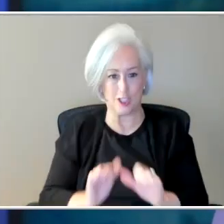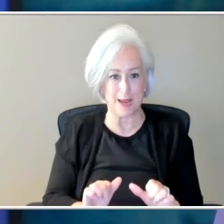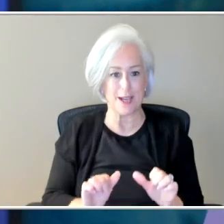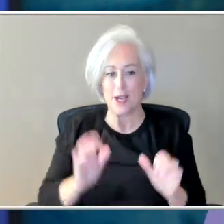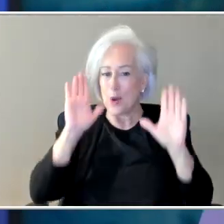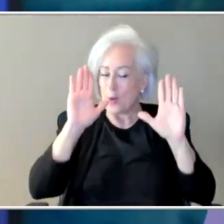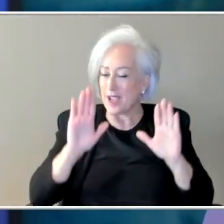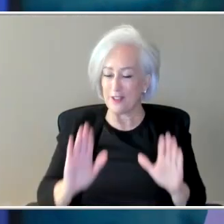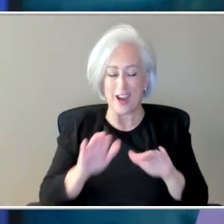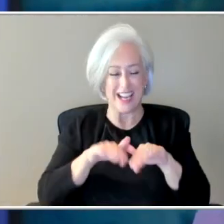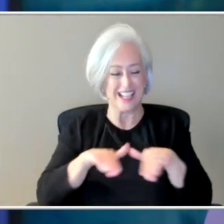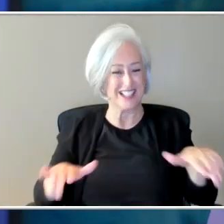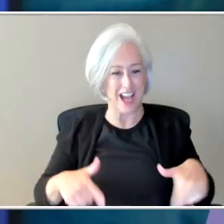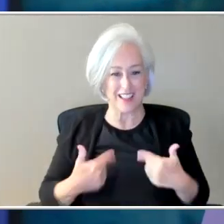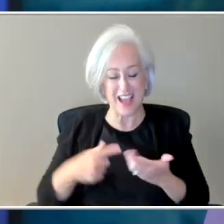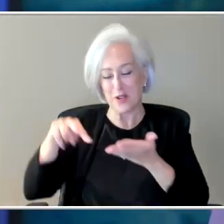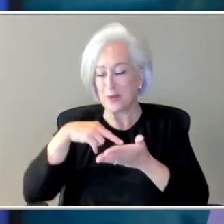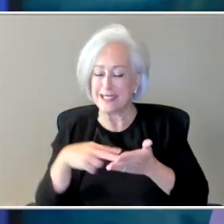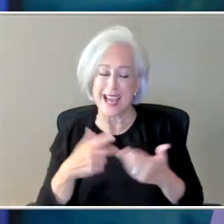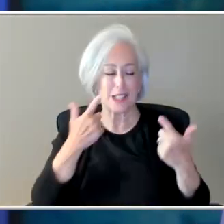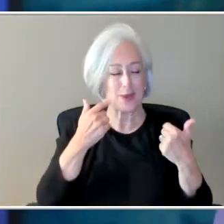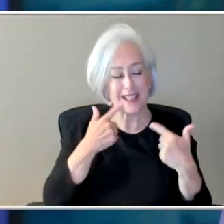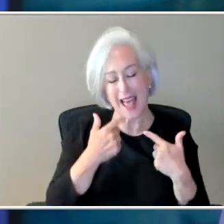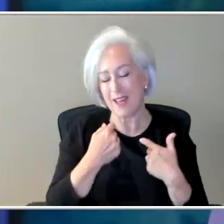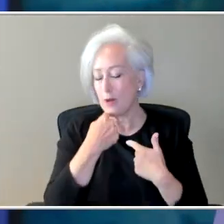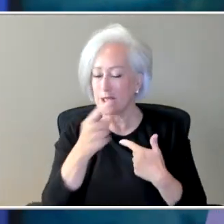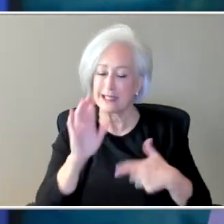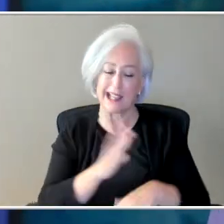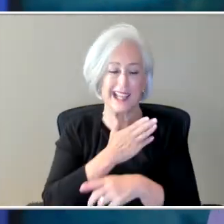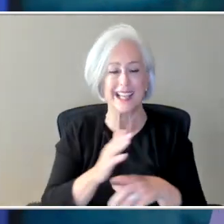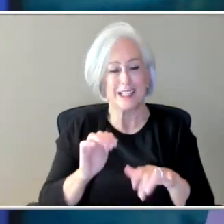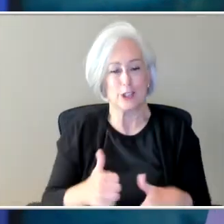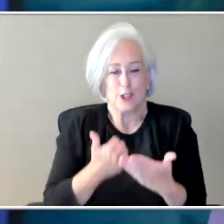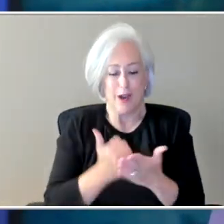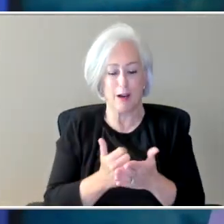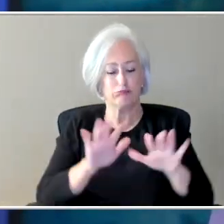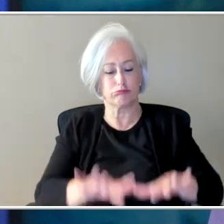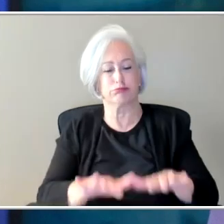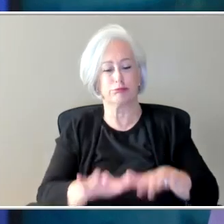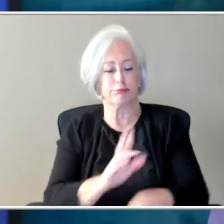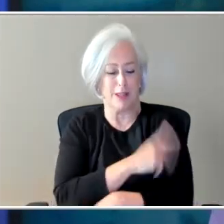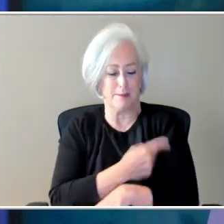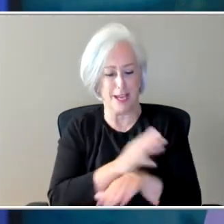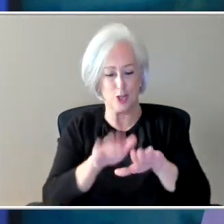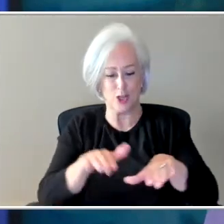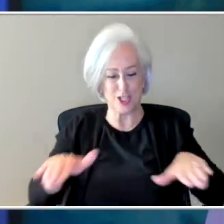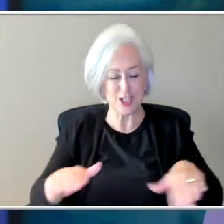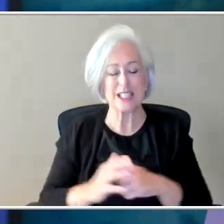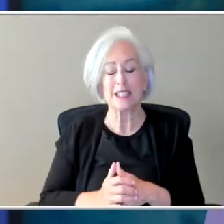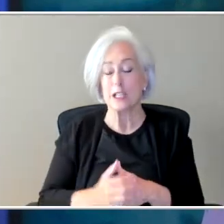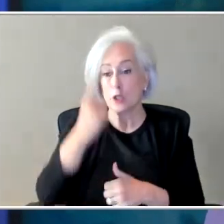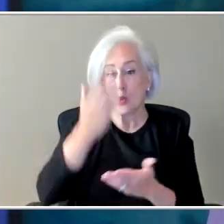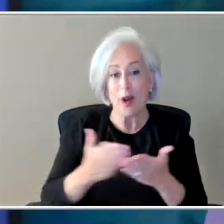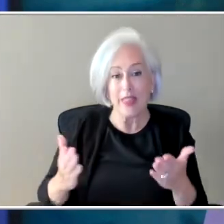we do there's a lot of silly things that happen behind the scenes to just break the ice on these. So one thing, and I'm always looking for ways to